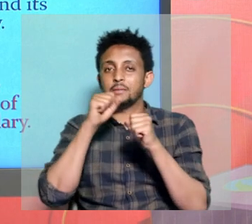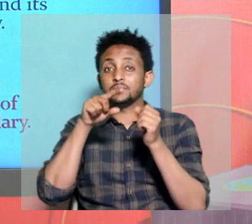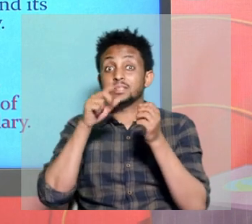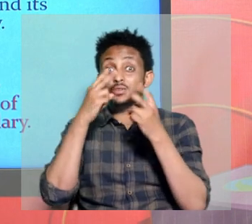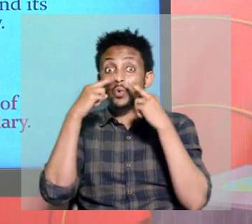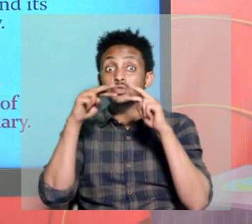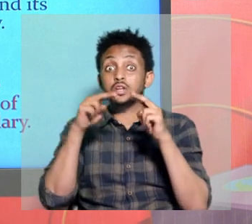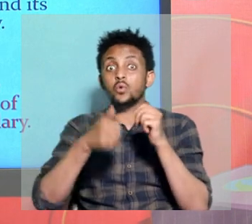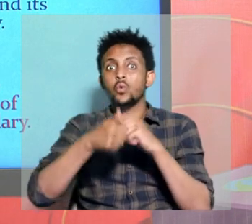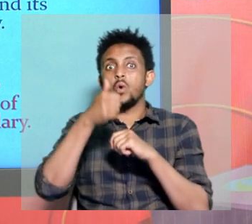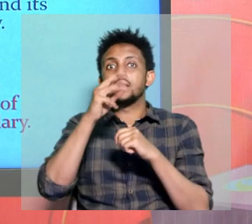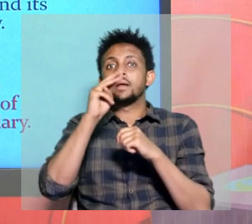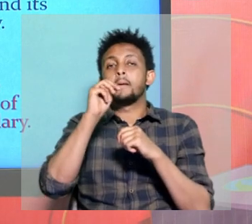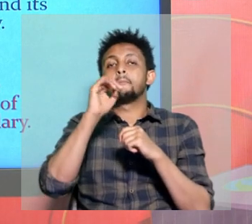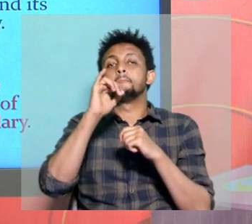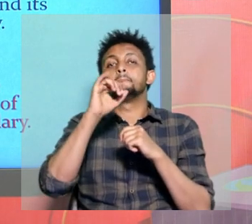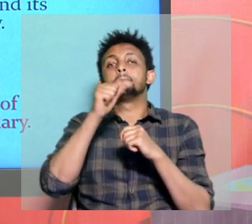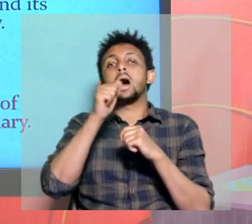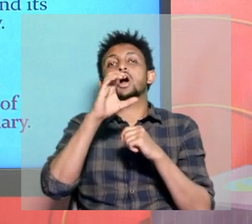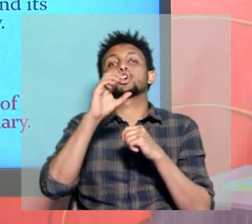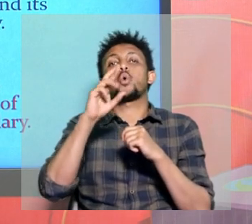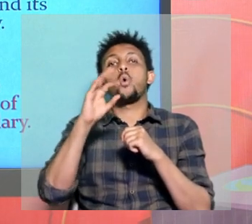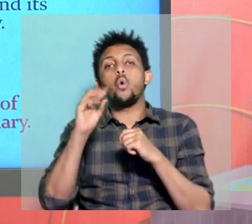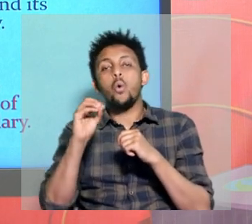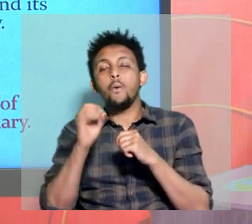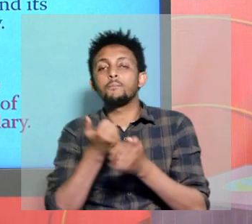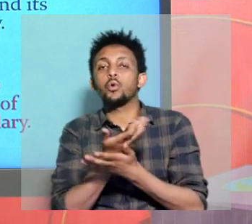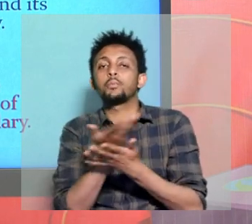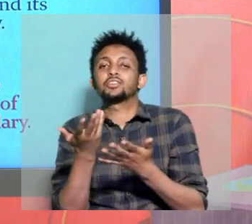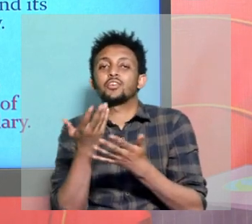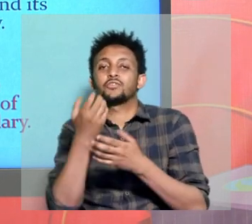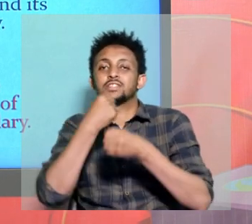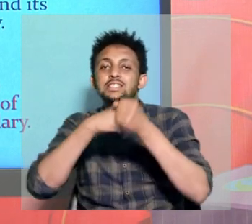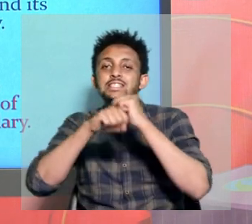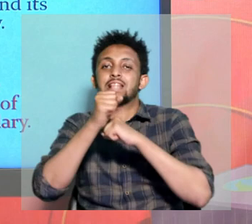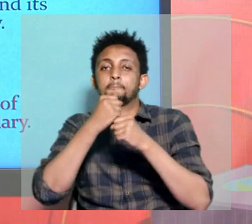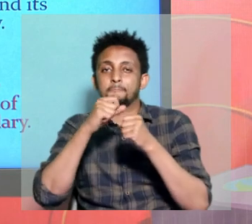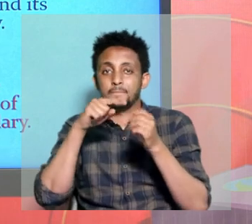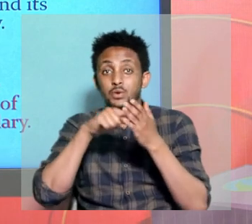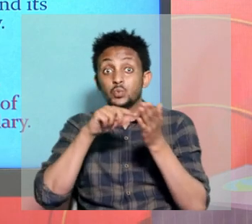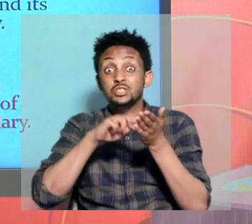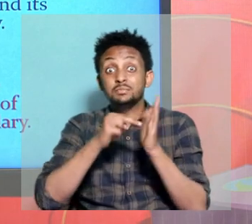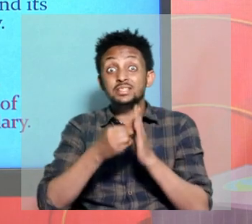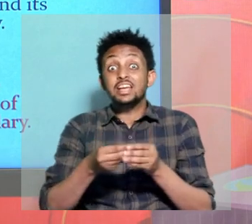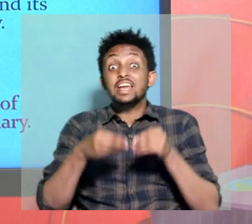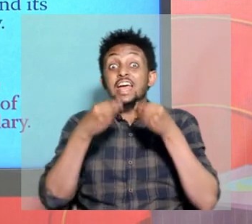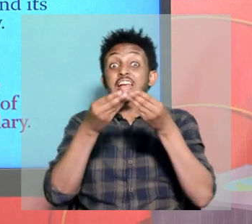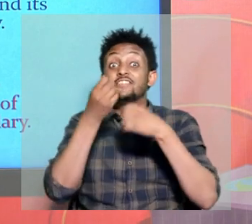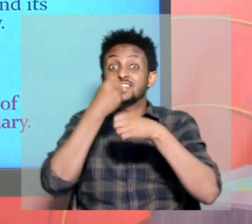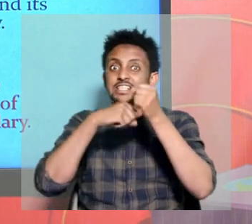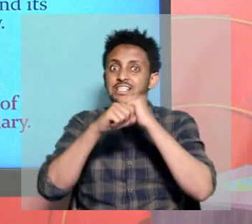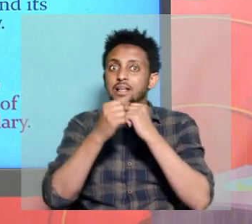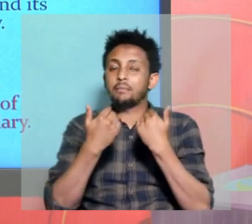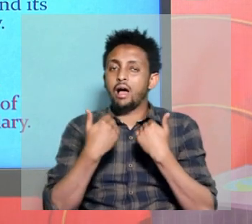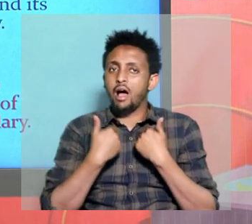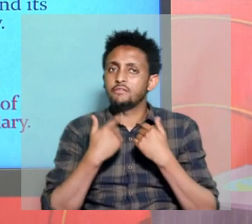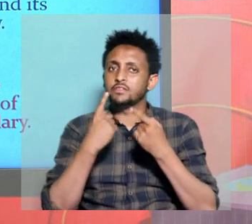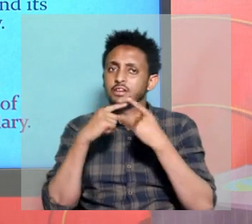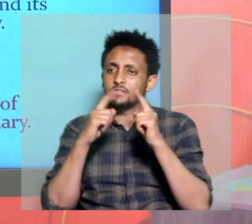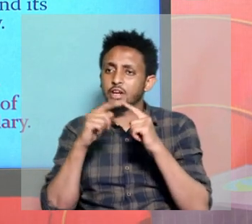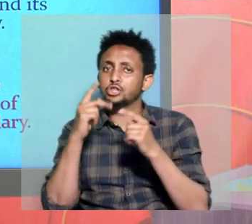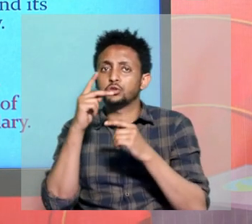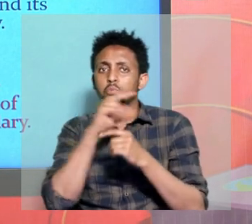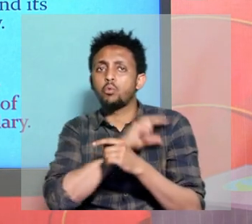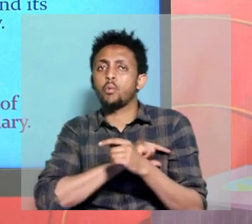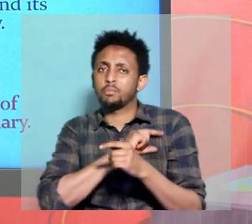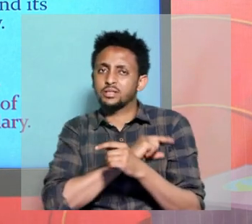mainly concern on the macroscopic properties of a system, which means a given system might have different